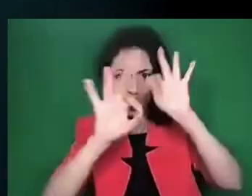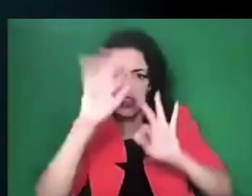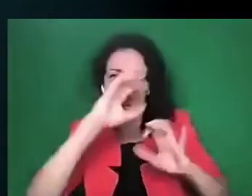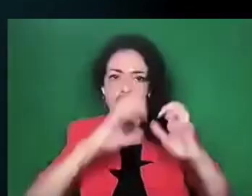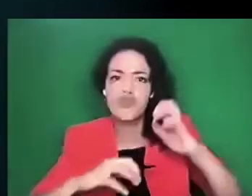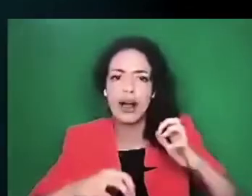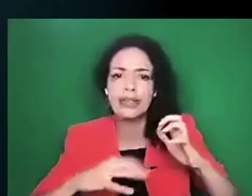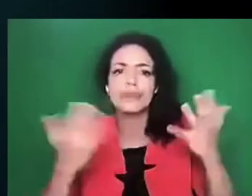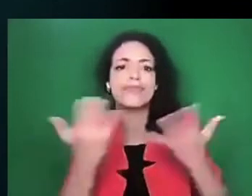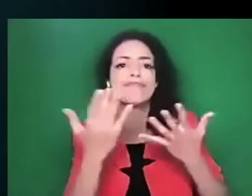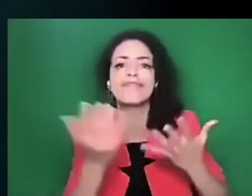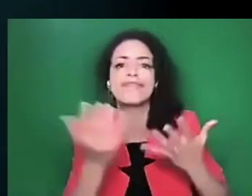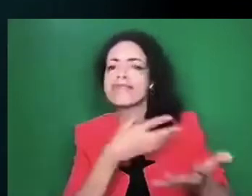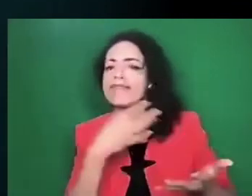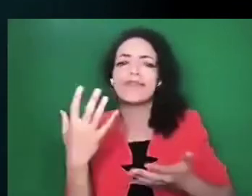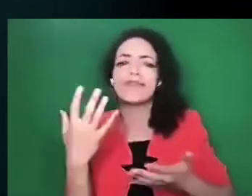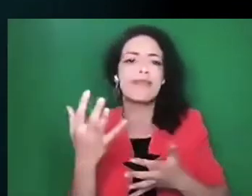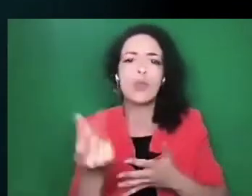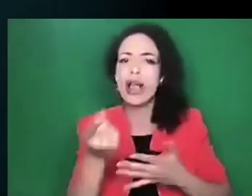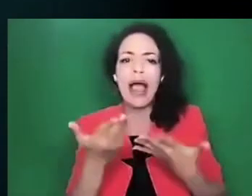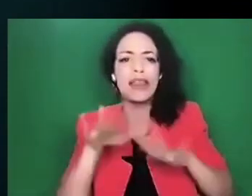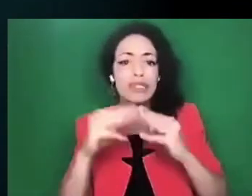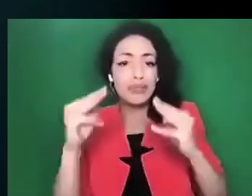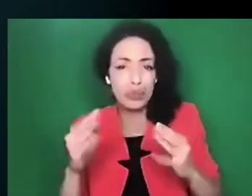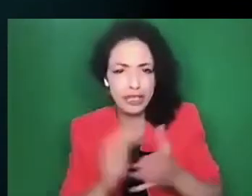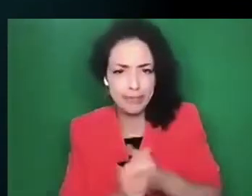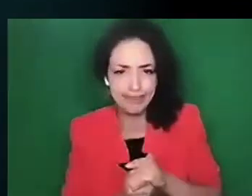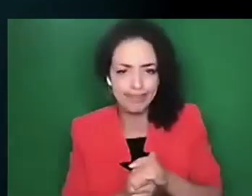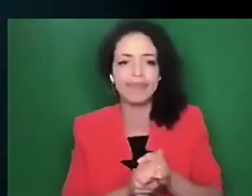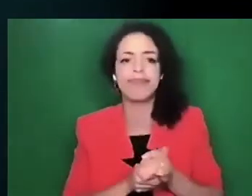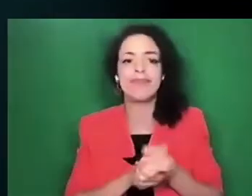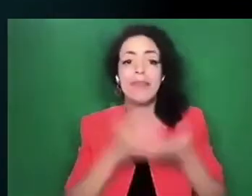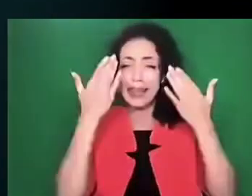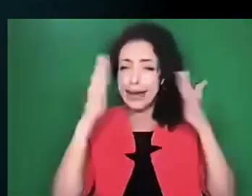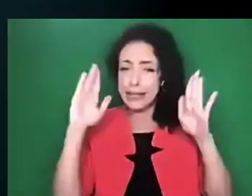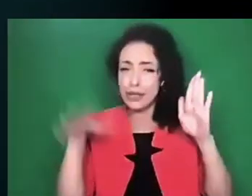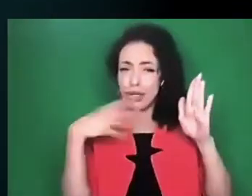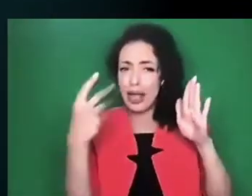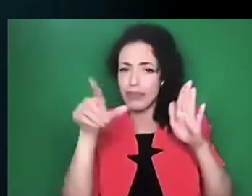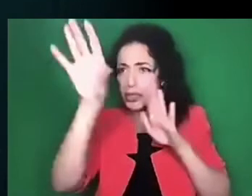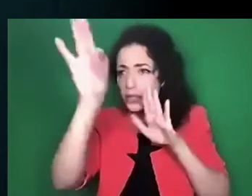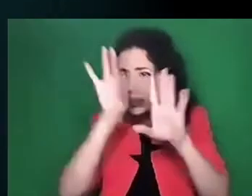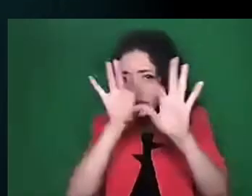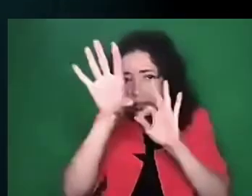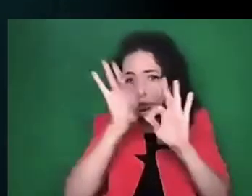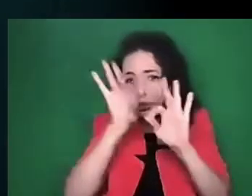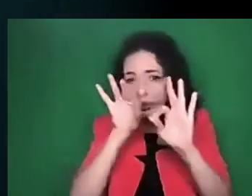about. The selection in the show is a part of a larger body of collages that was produced